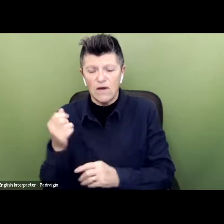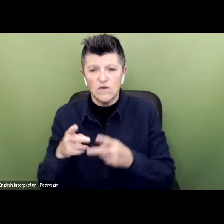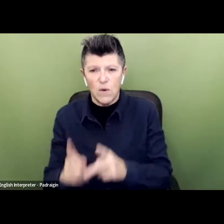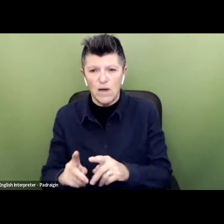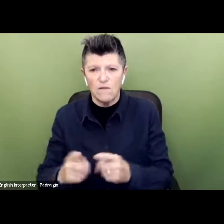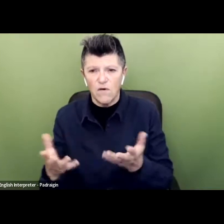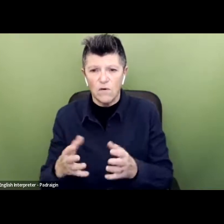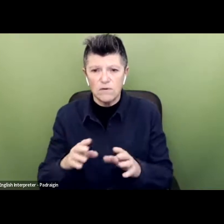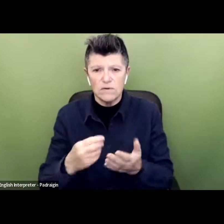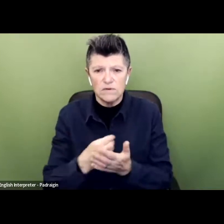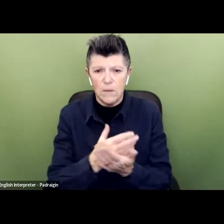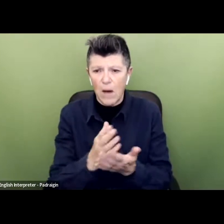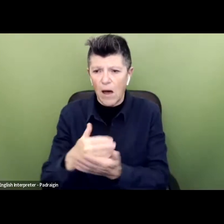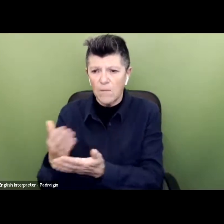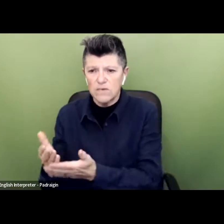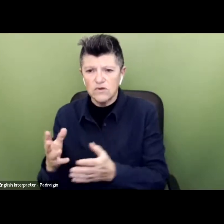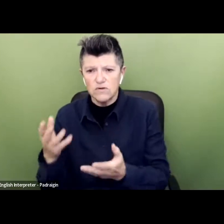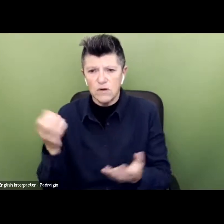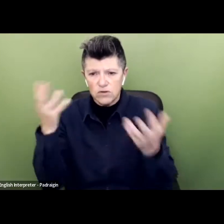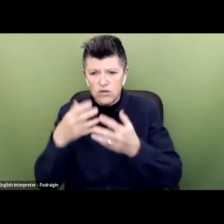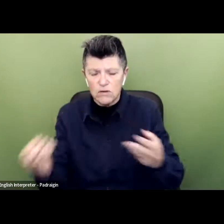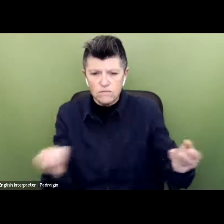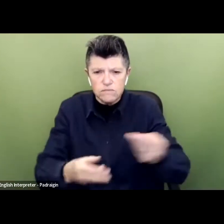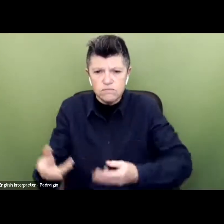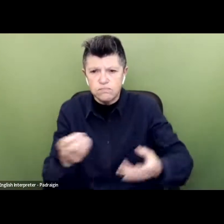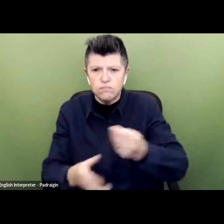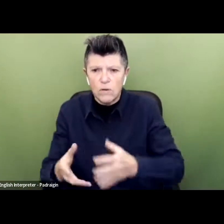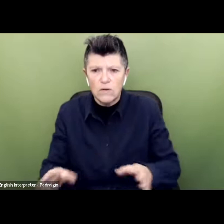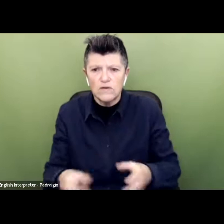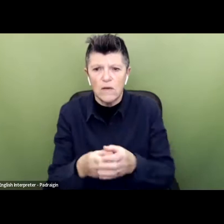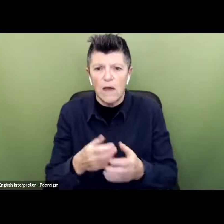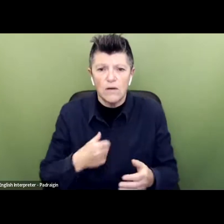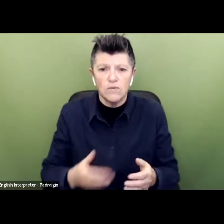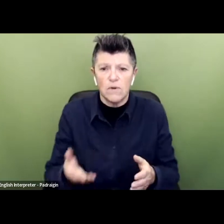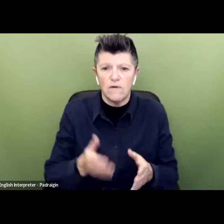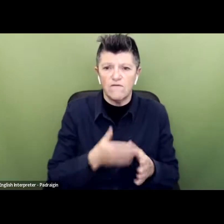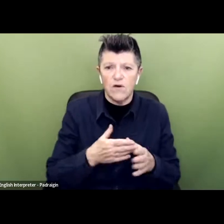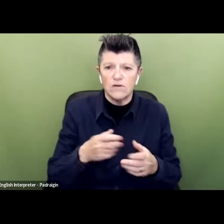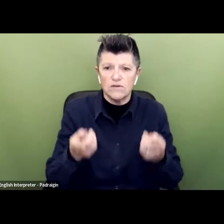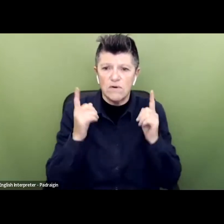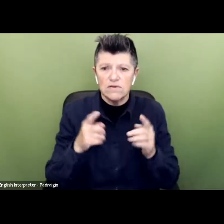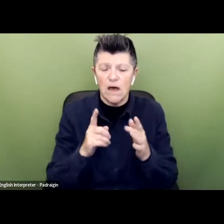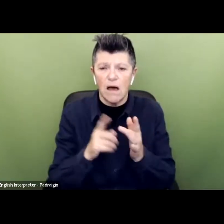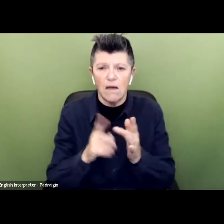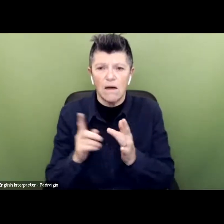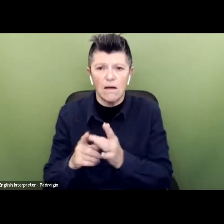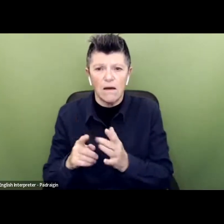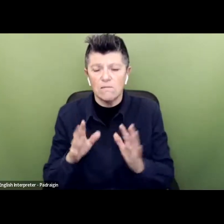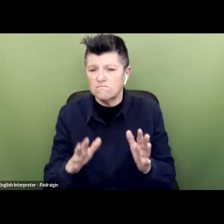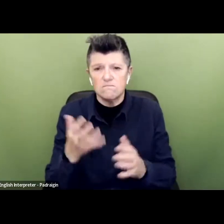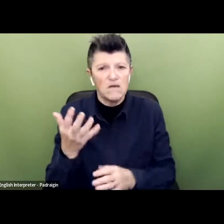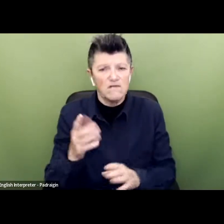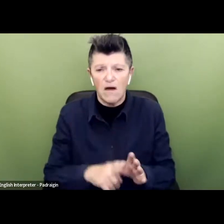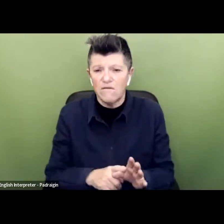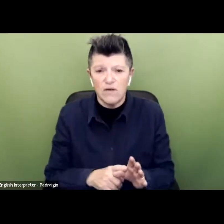our concerns together. And I was one of the first directors of the IAI for five years, seems a